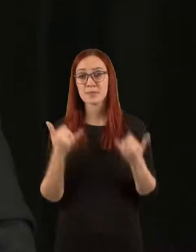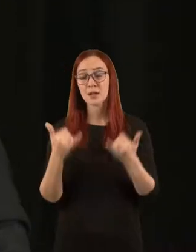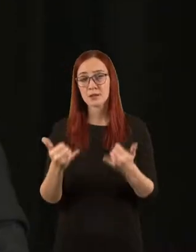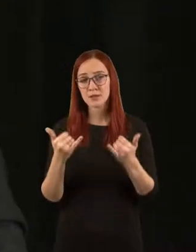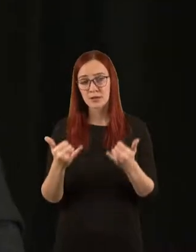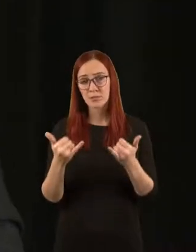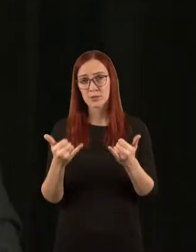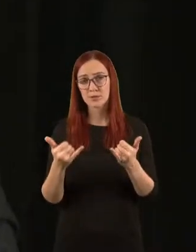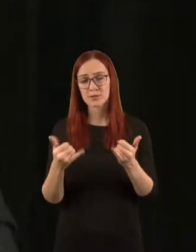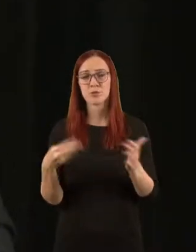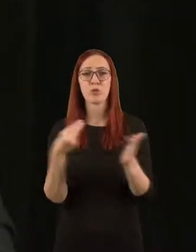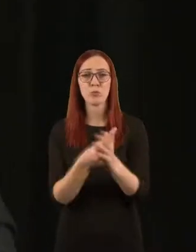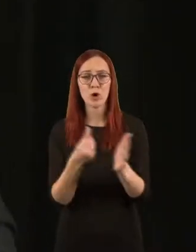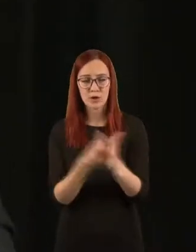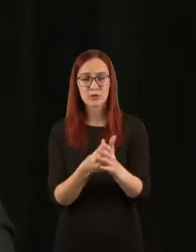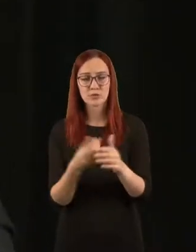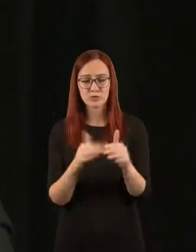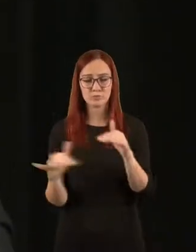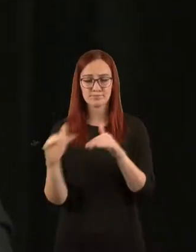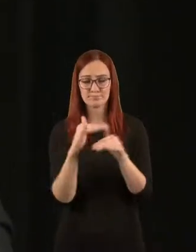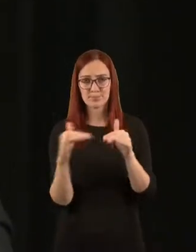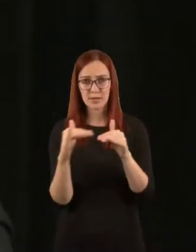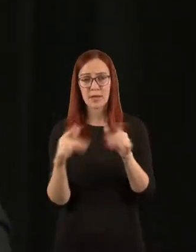will be